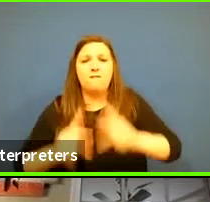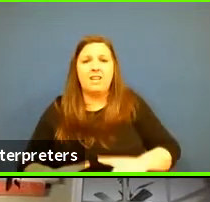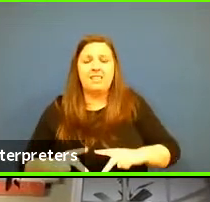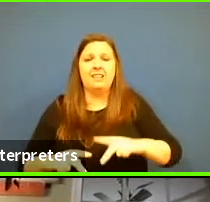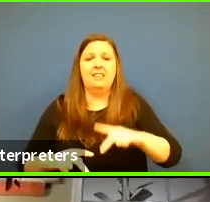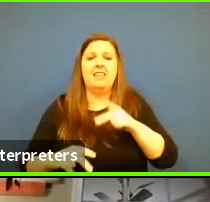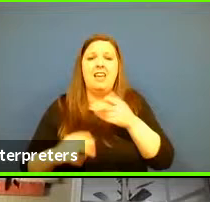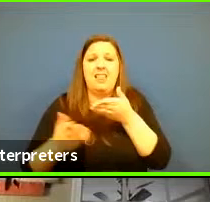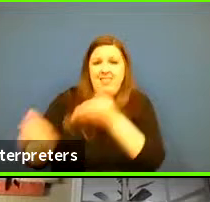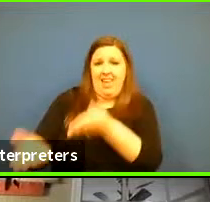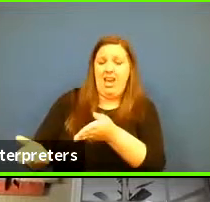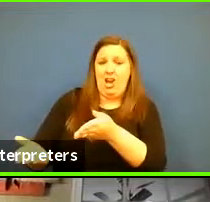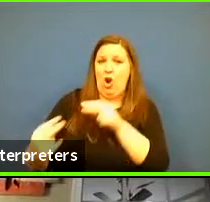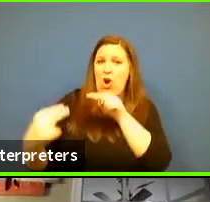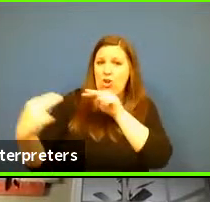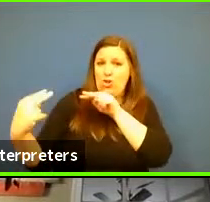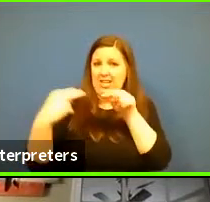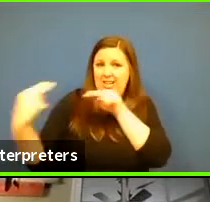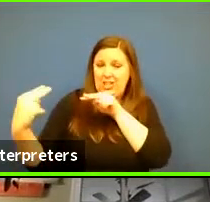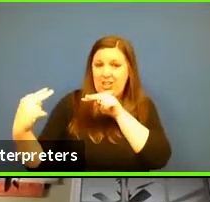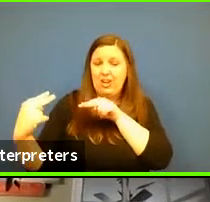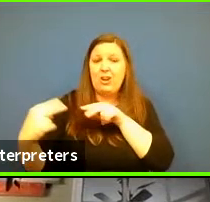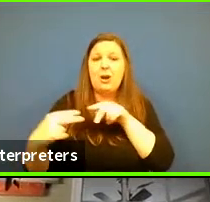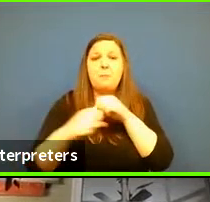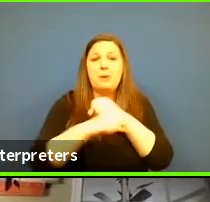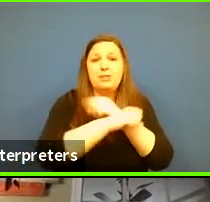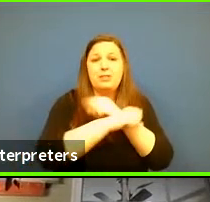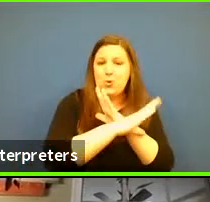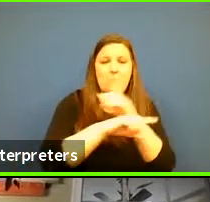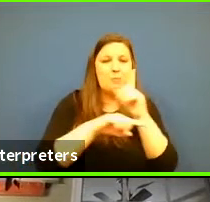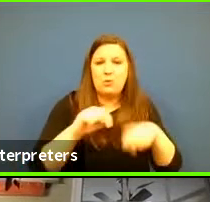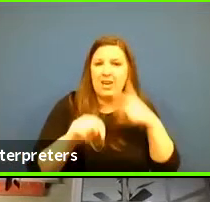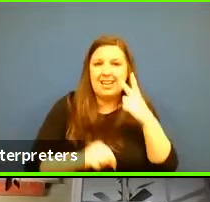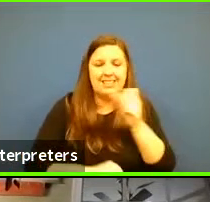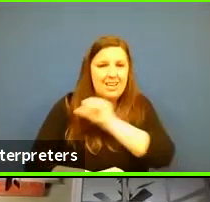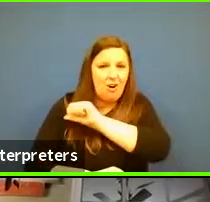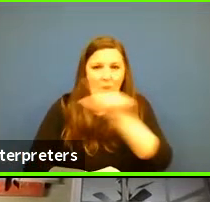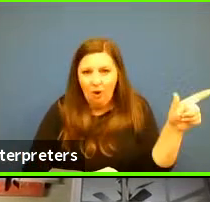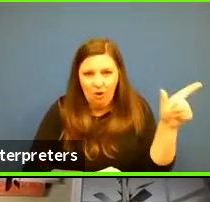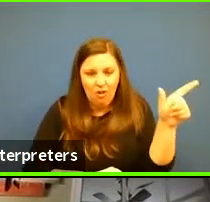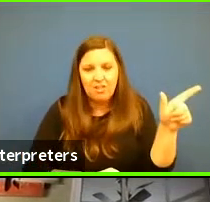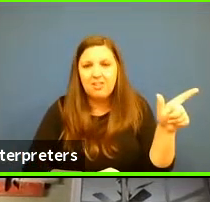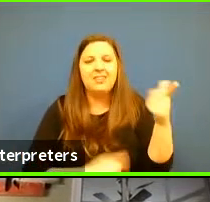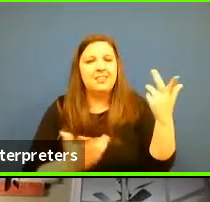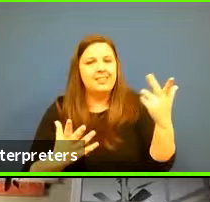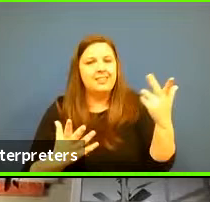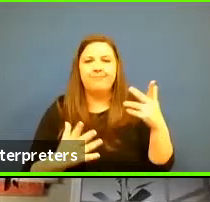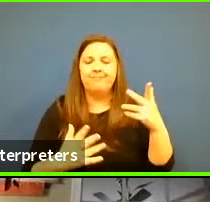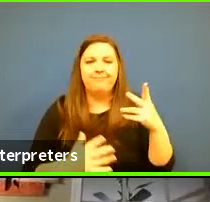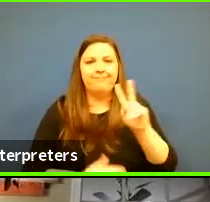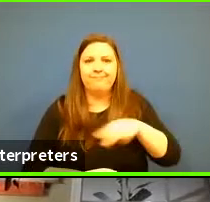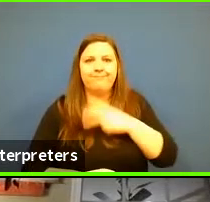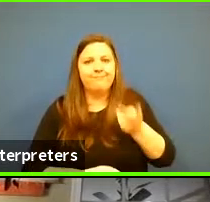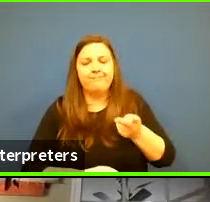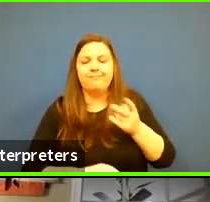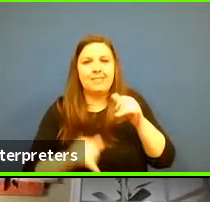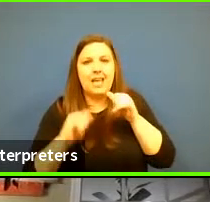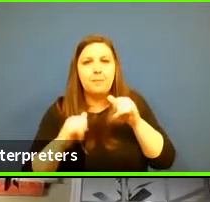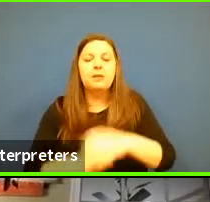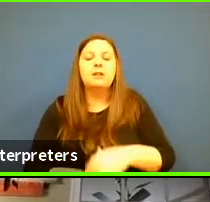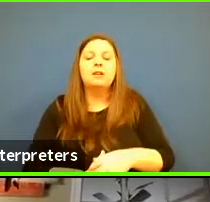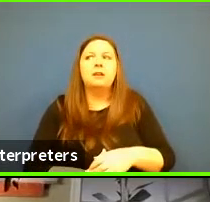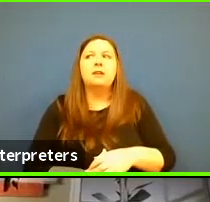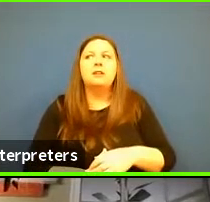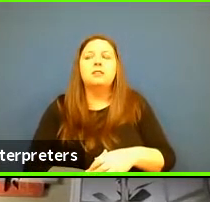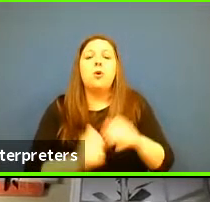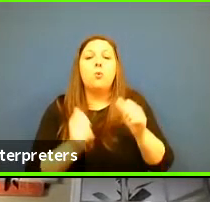but when you're on the Zoom virtually, you can't see all of them and vice versa. So, you know, I mean, with